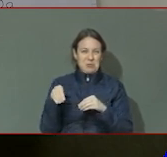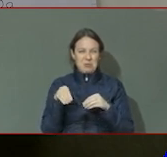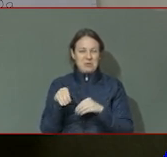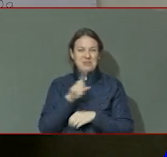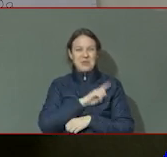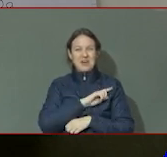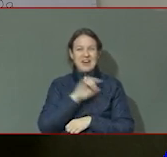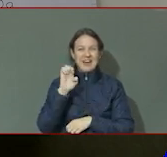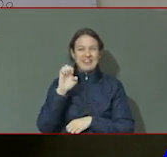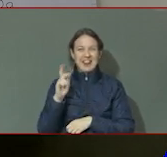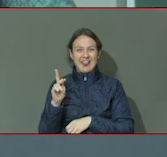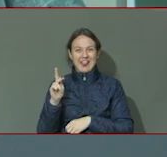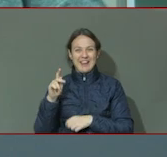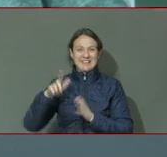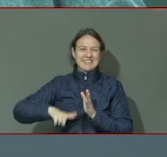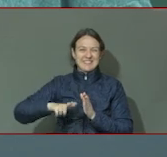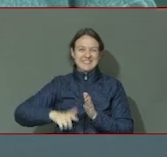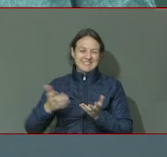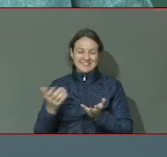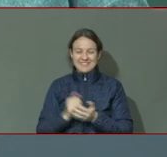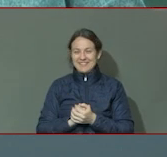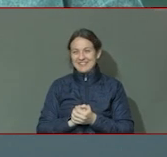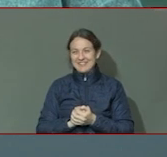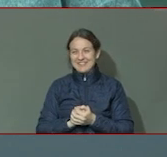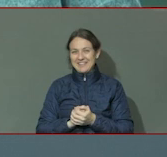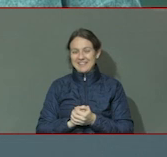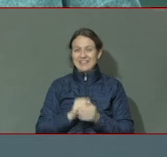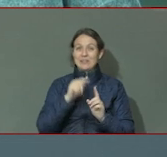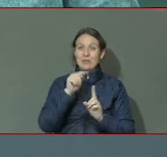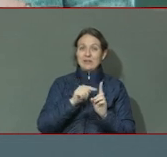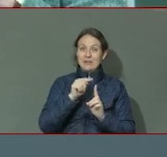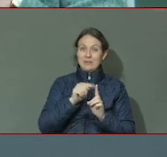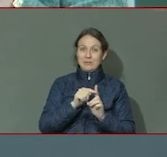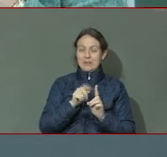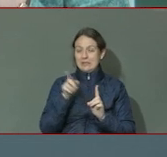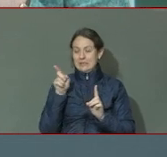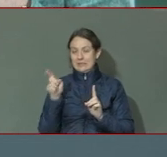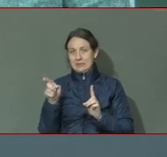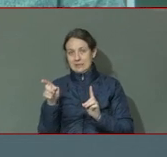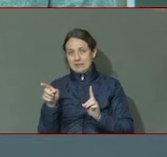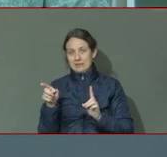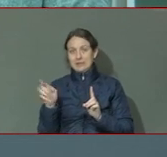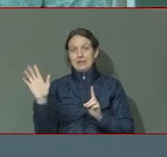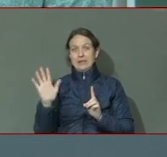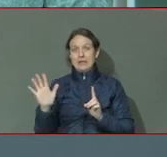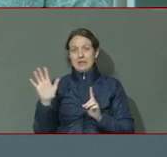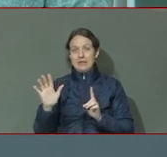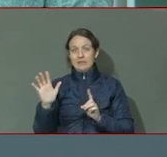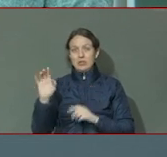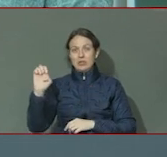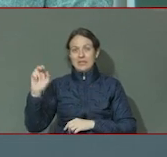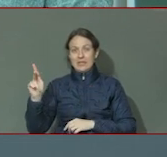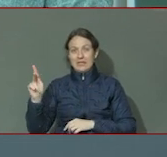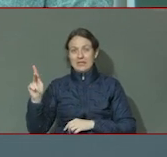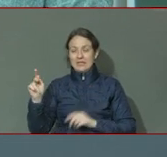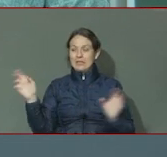is low. I understand it. Okay, so the temperature is directly proportional to the average kinetic energy there.